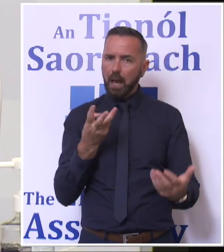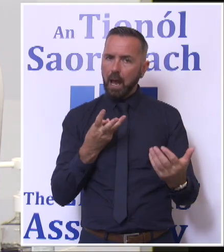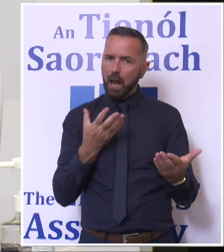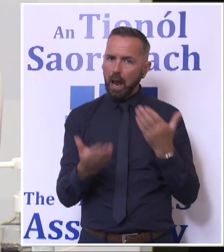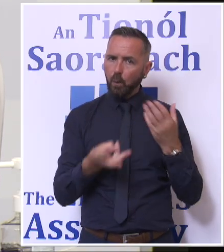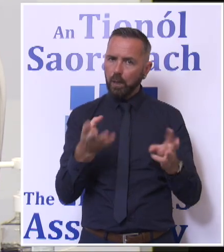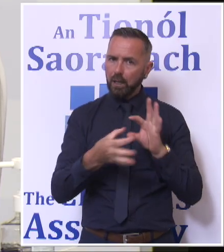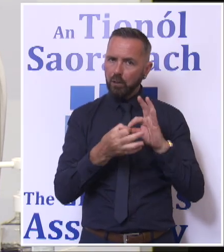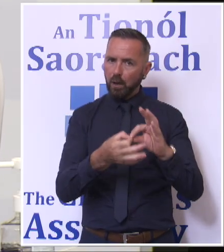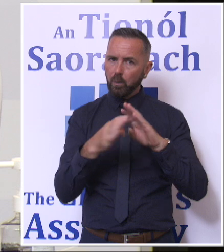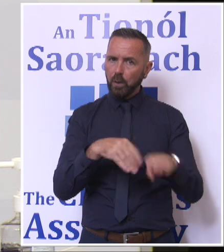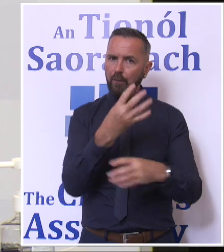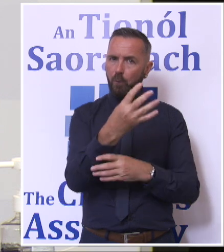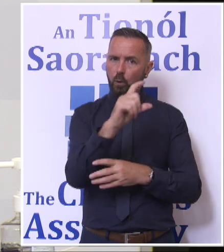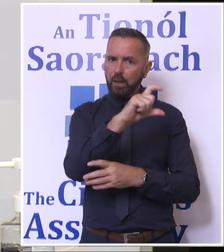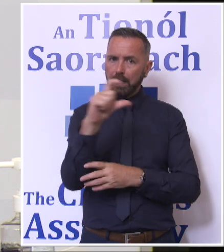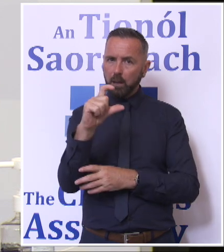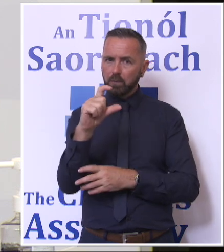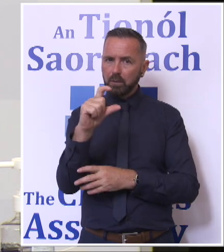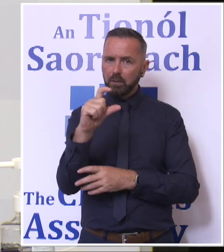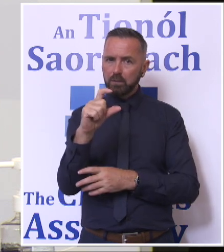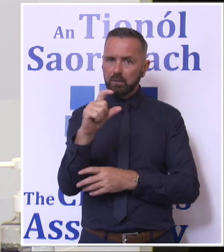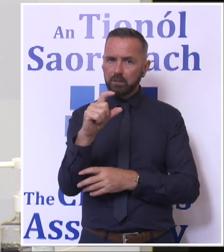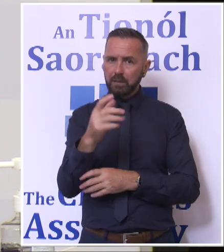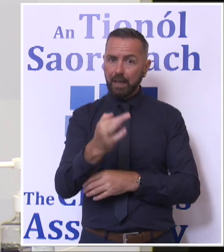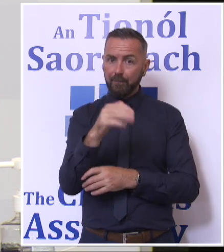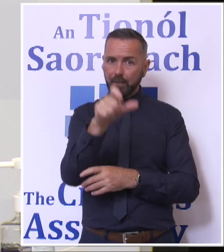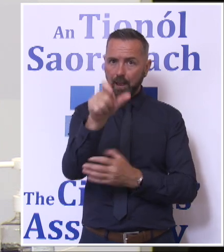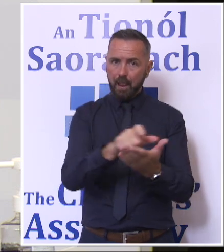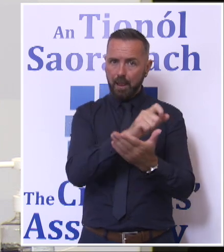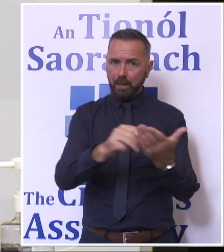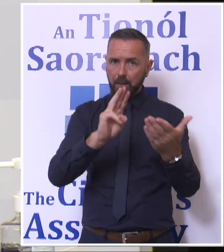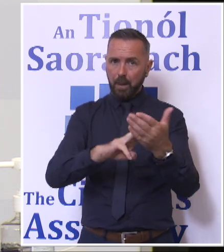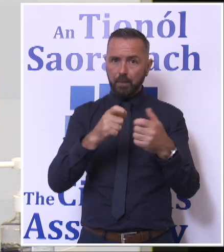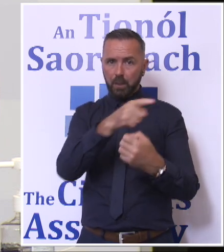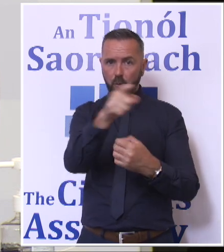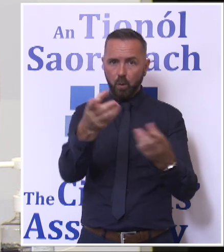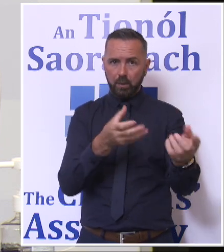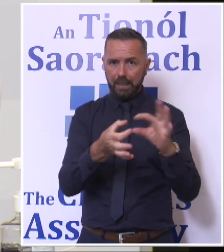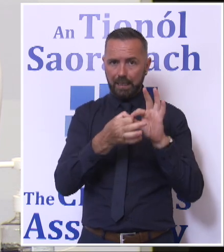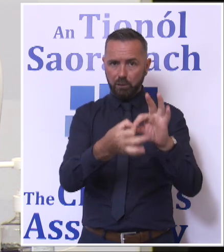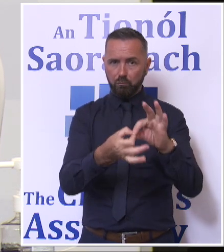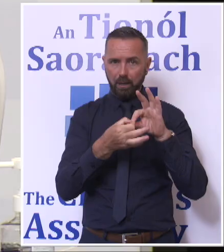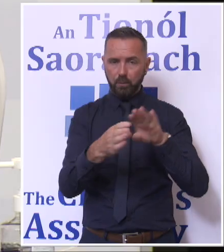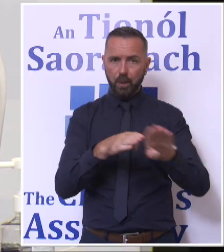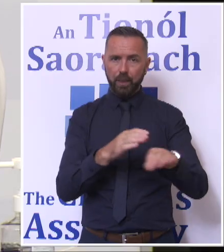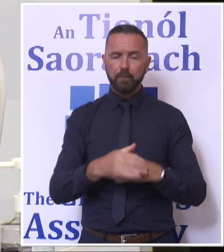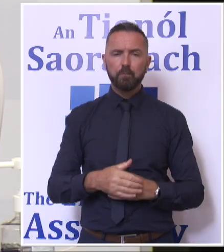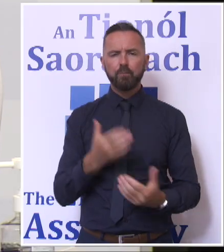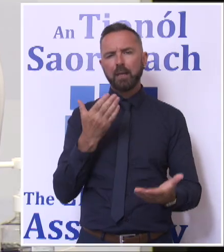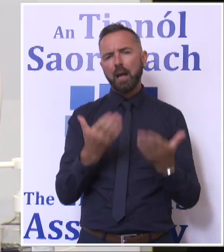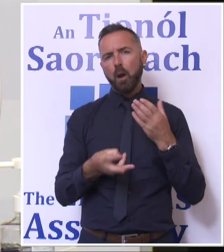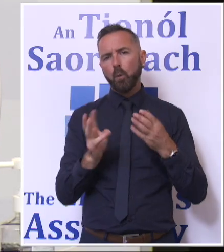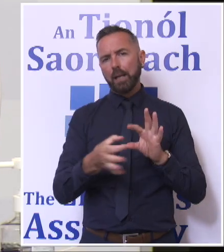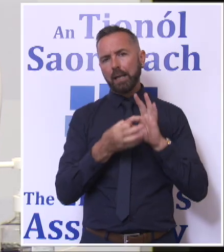4 councils as bodies of elected members, our councillors, that you interact with? How will they interact